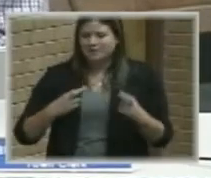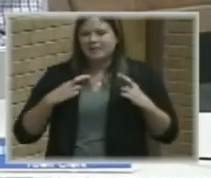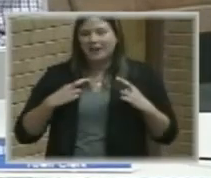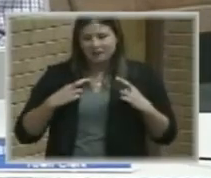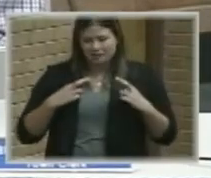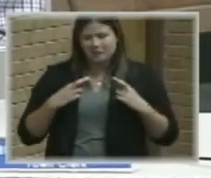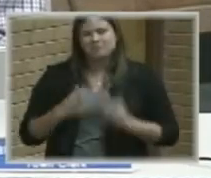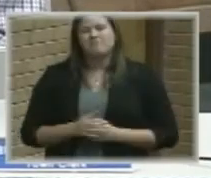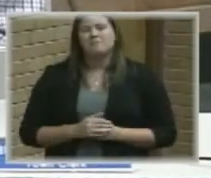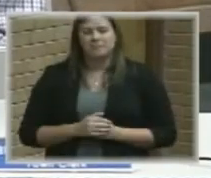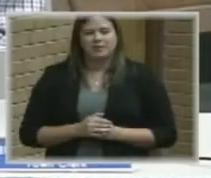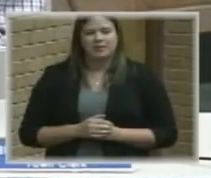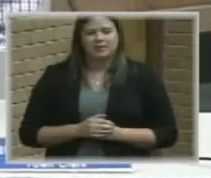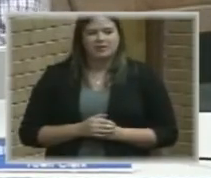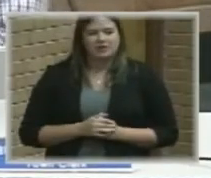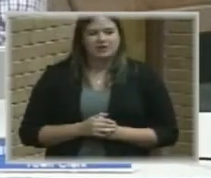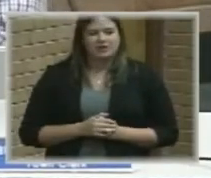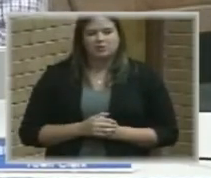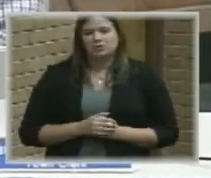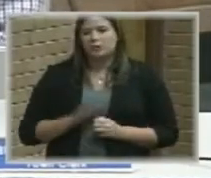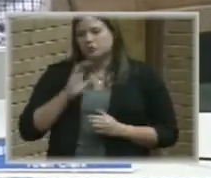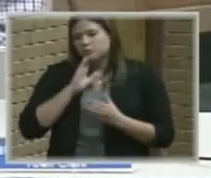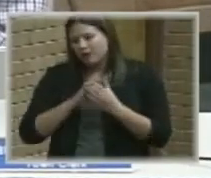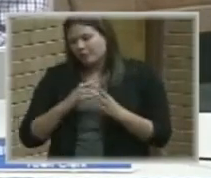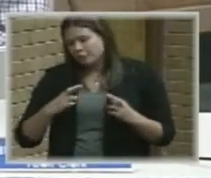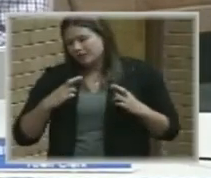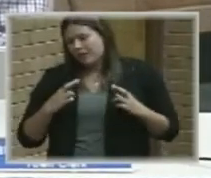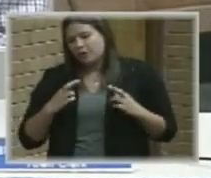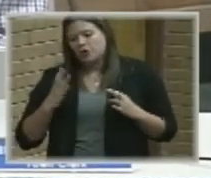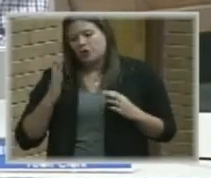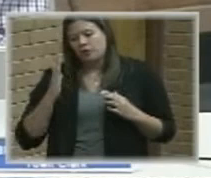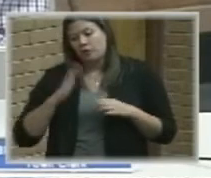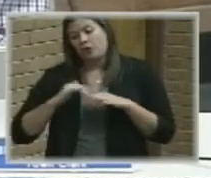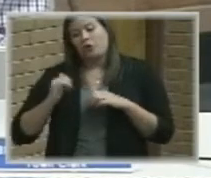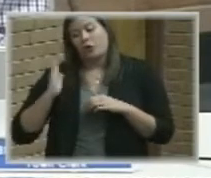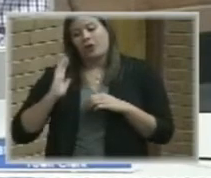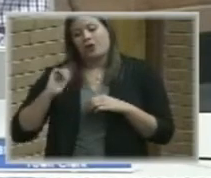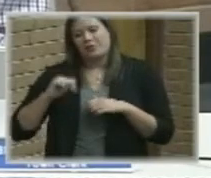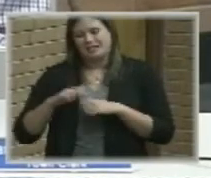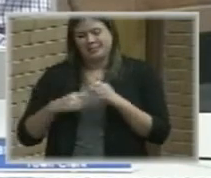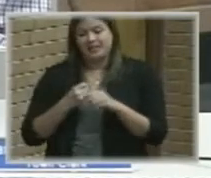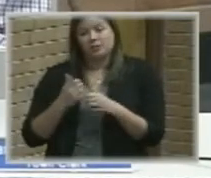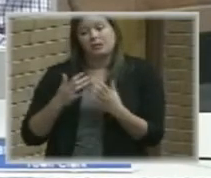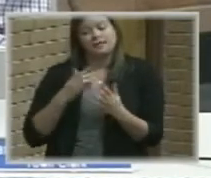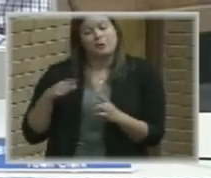year, even though she's much younger than he is.